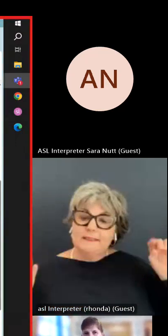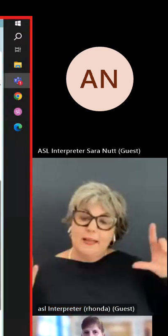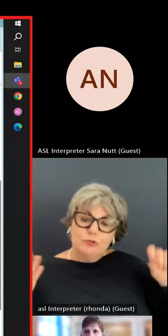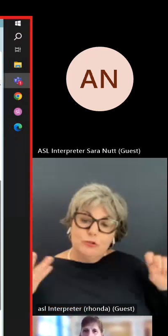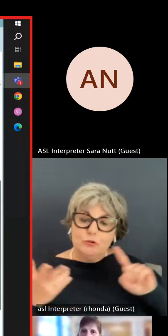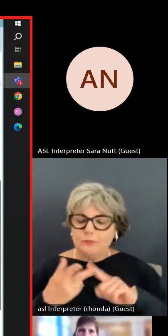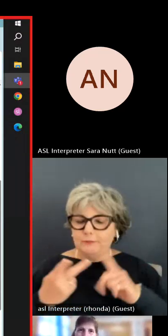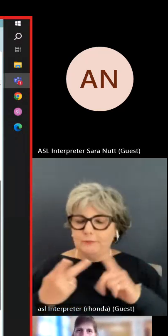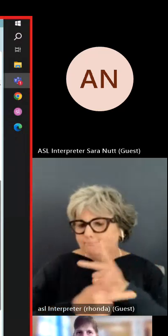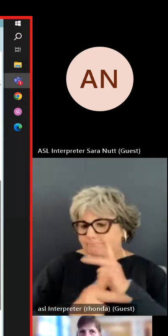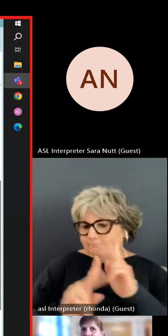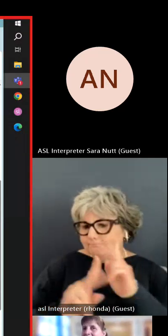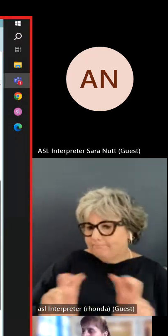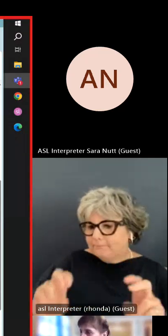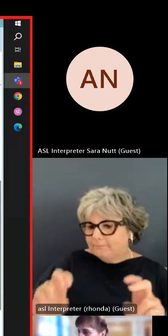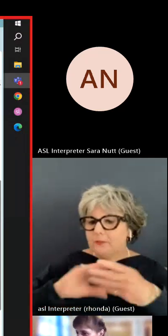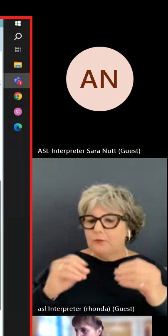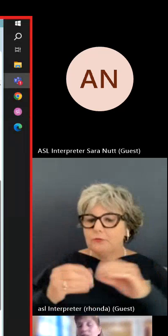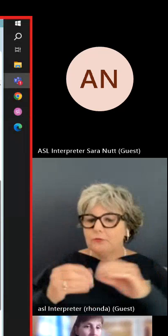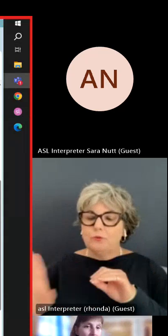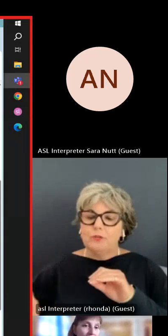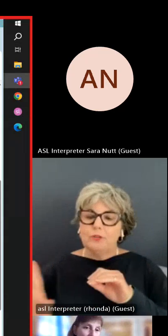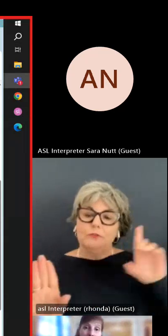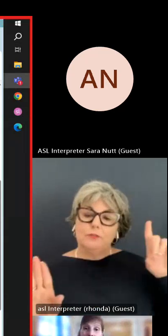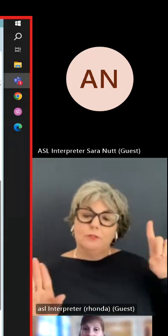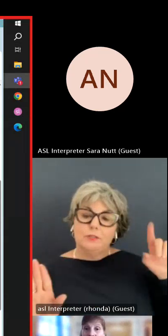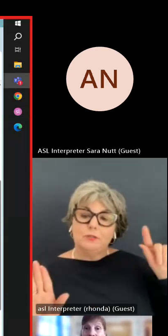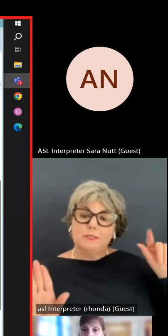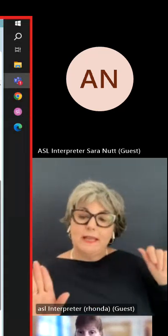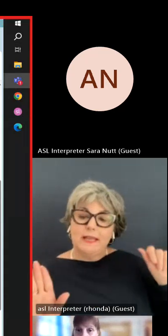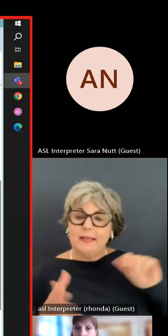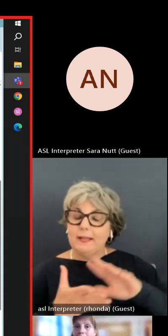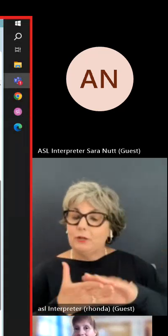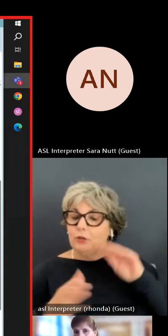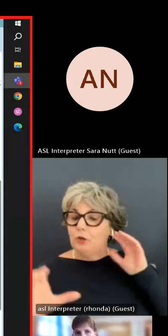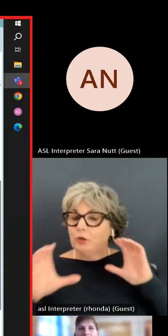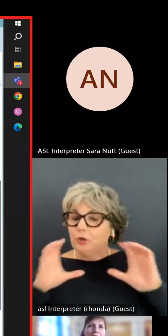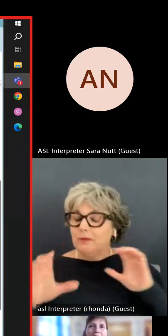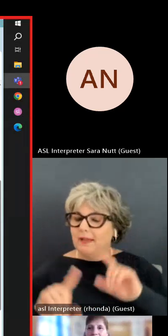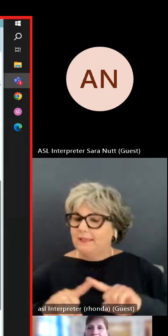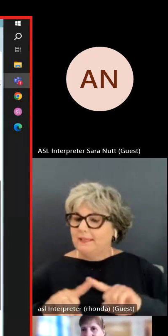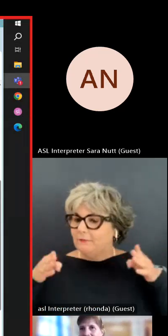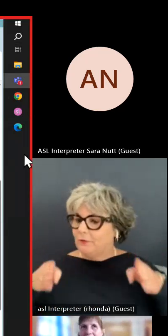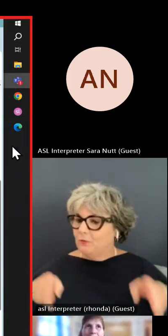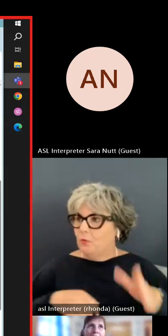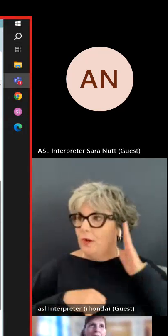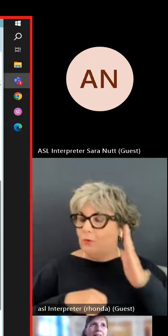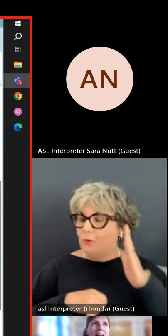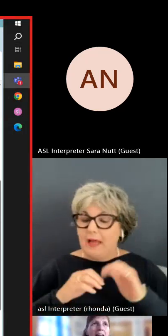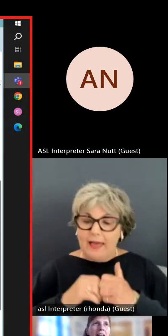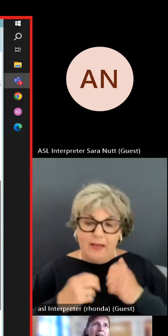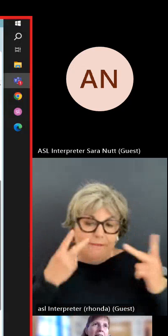out how to tell the story of your data, and you'll learn how to communicate a different way, which is visually.